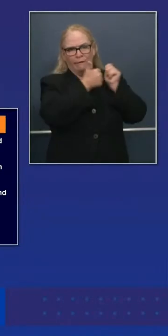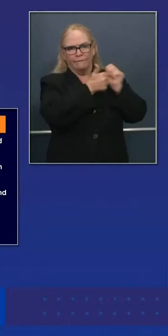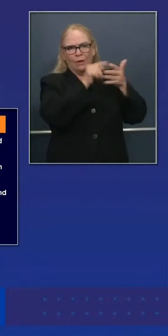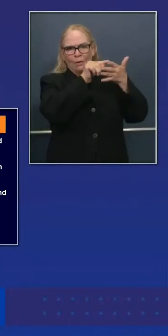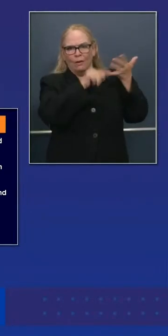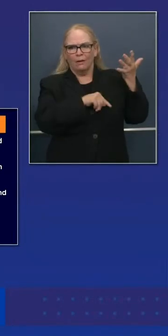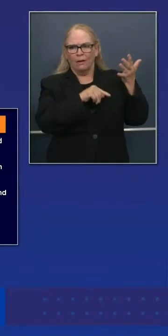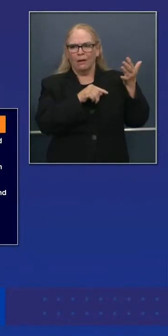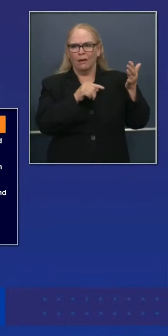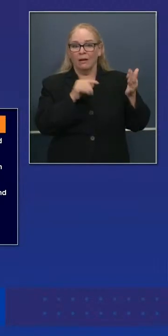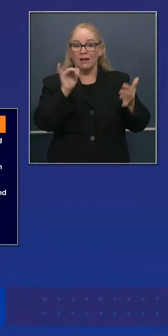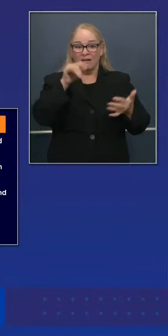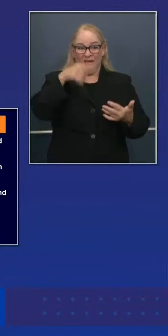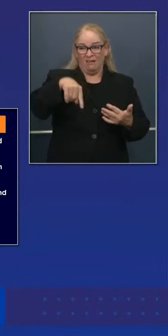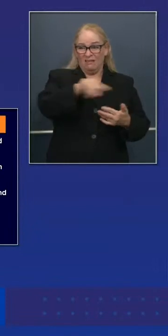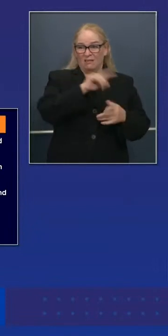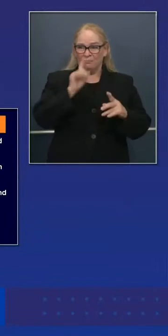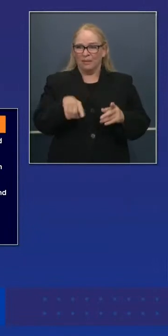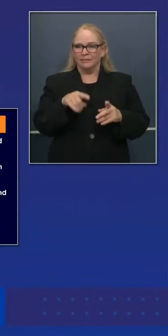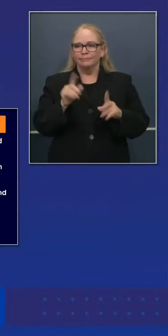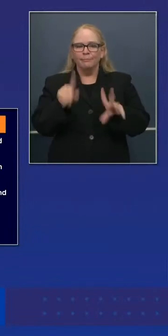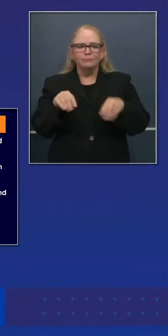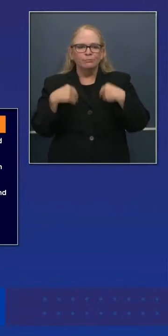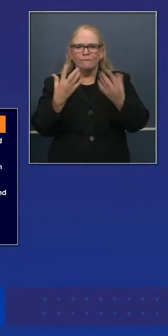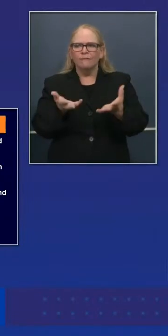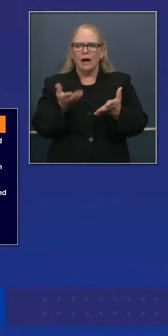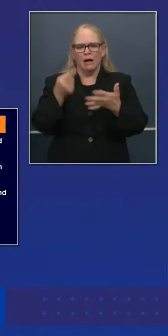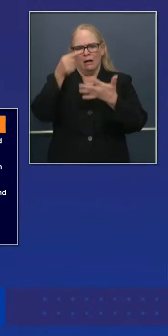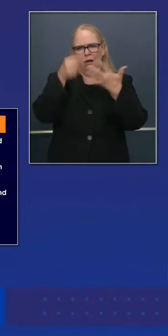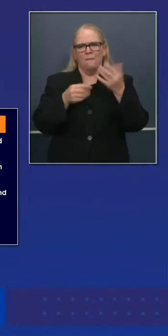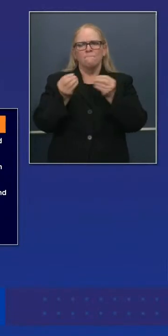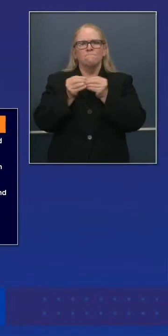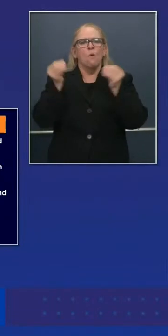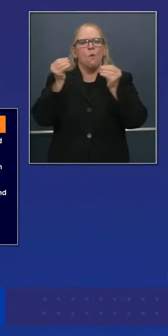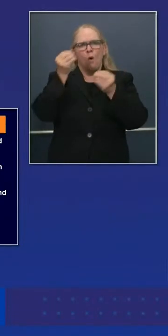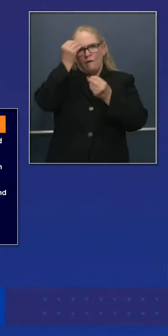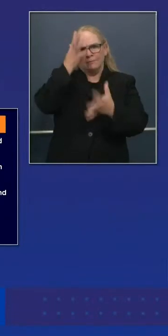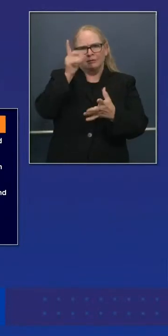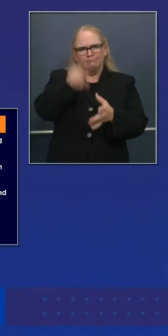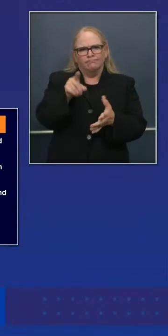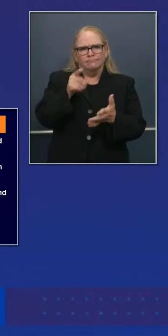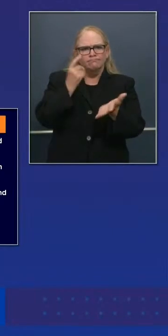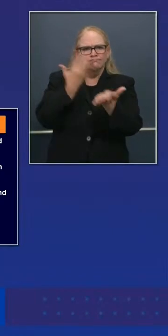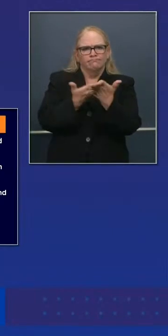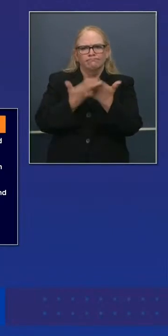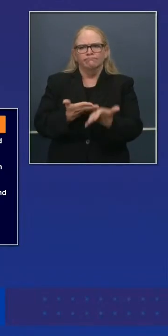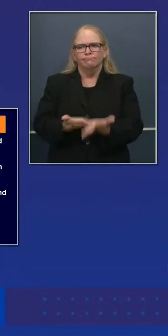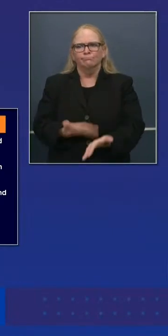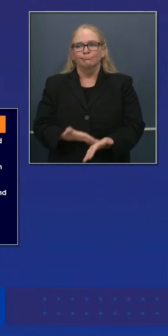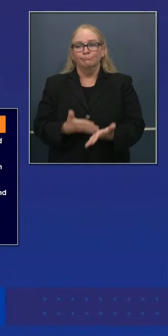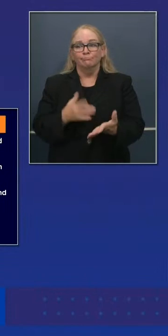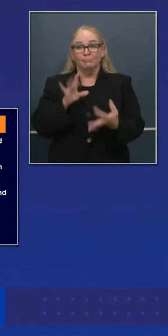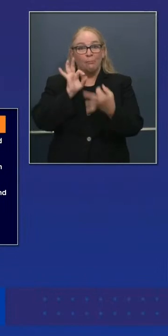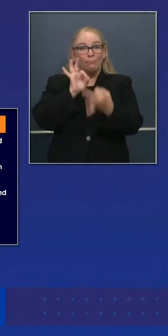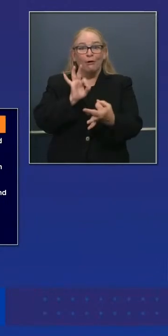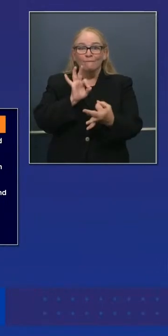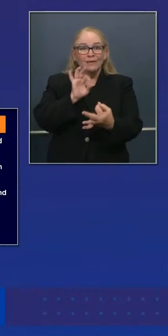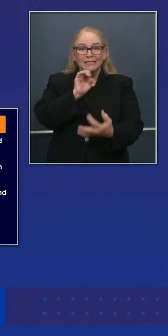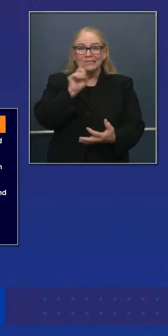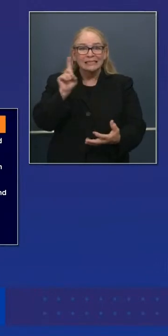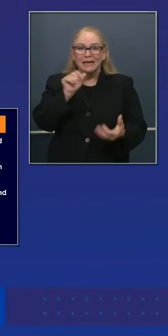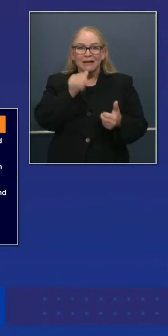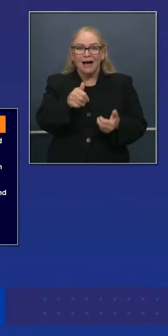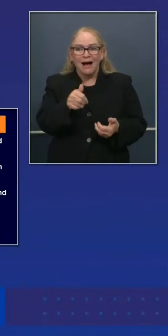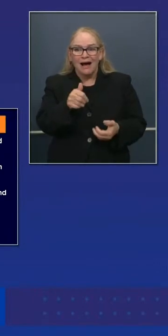consequence, we would have to reprogram a system that is well-defined, is hardly perfect at EDD. For those of you that are shaking your